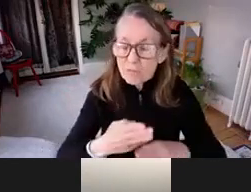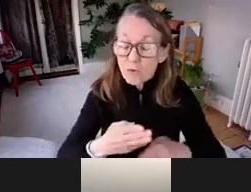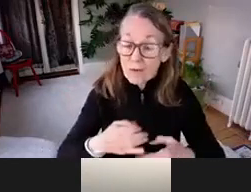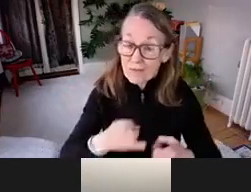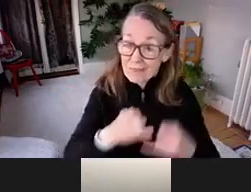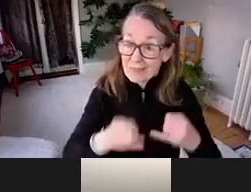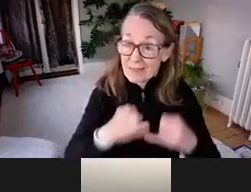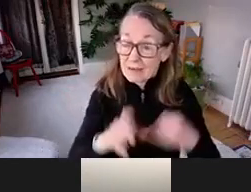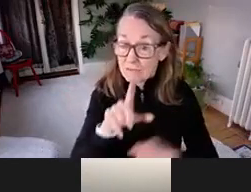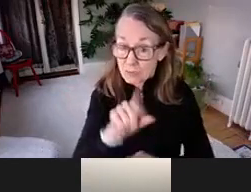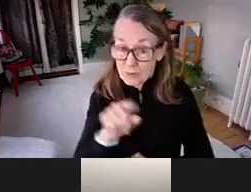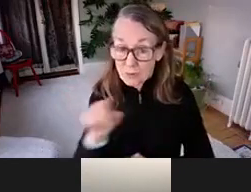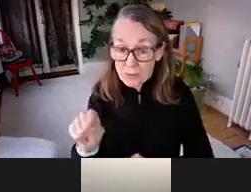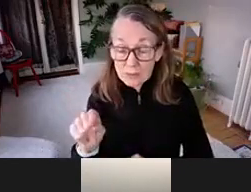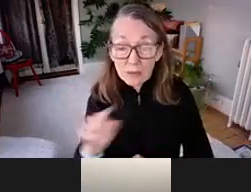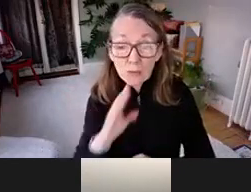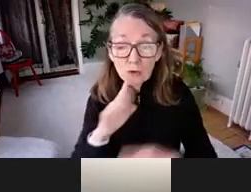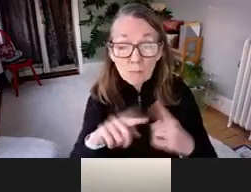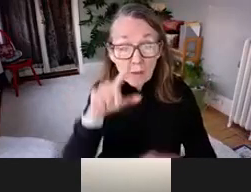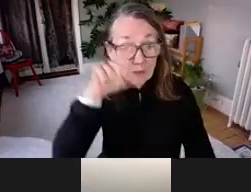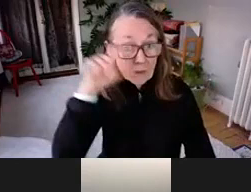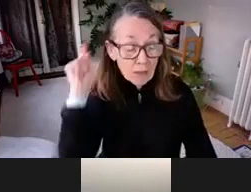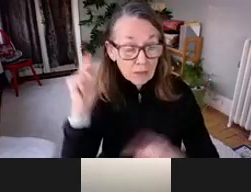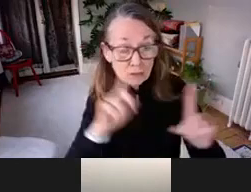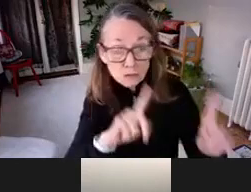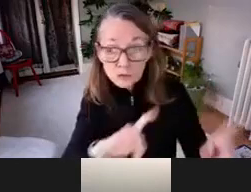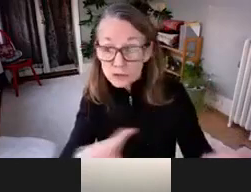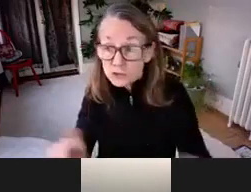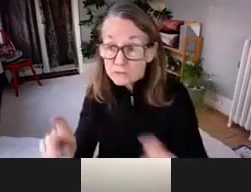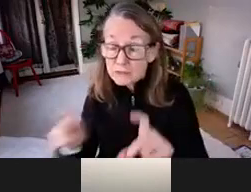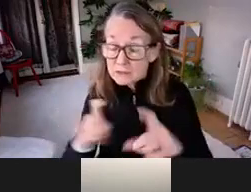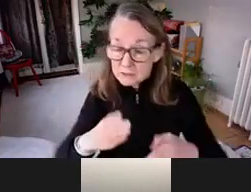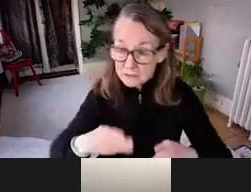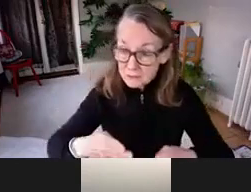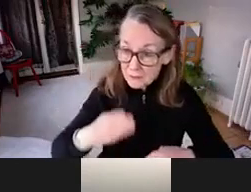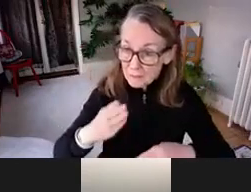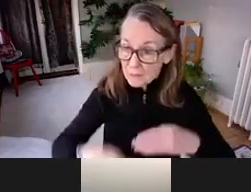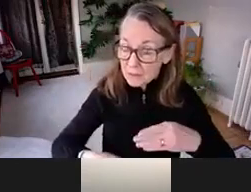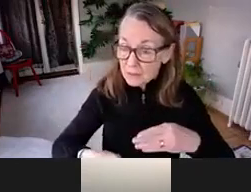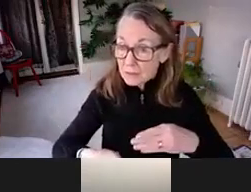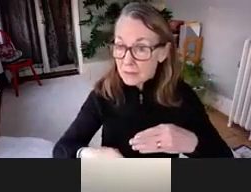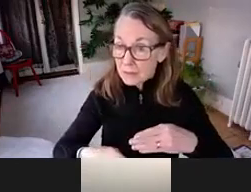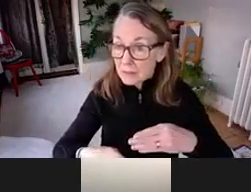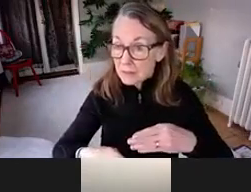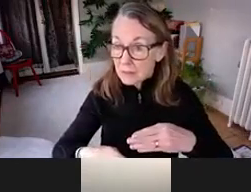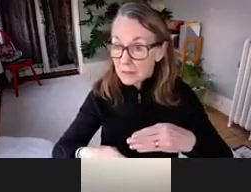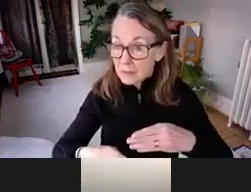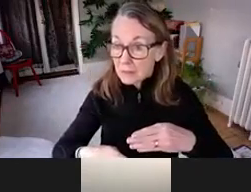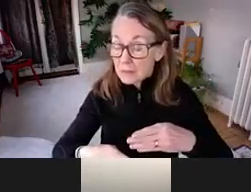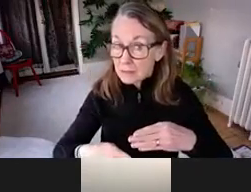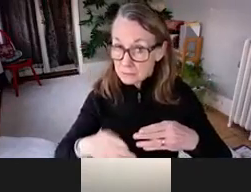We talked about the Gallaudet surveys, the completed, they were targeted at the time to be completed